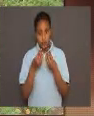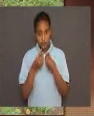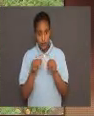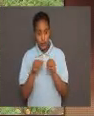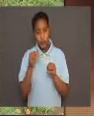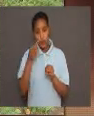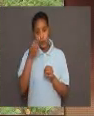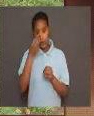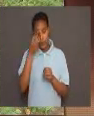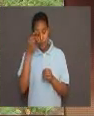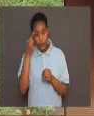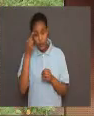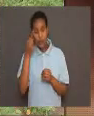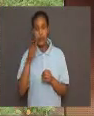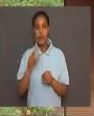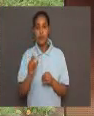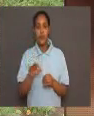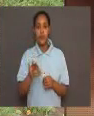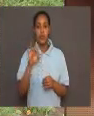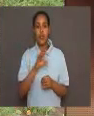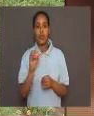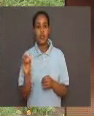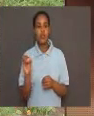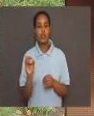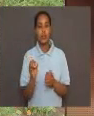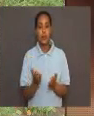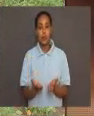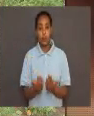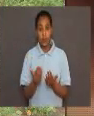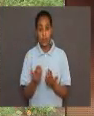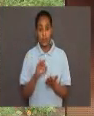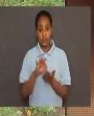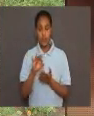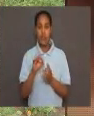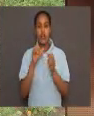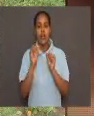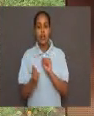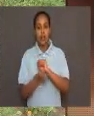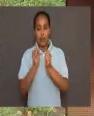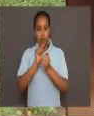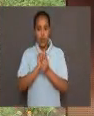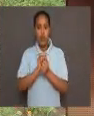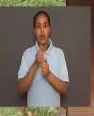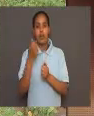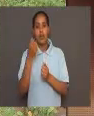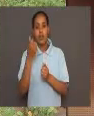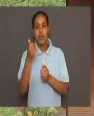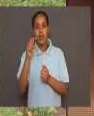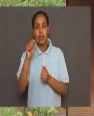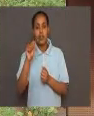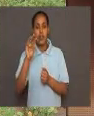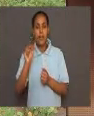beans, lentils, and peas, can convert atmospheric nitrogen